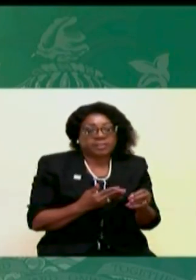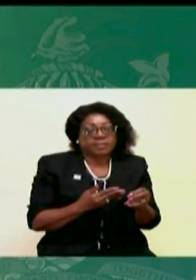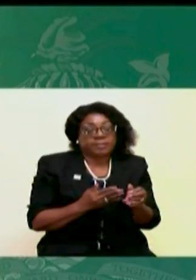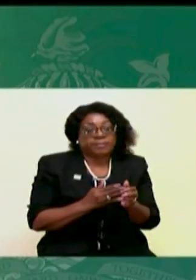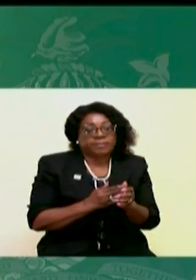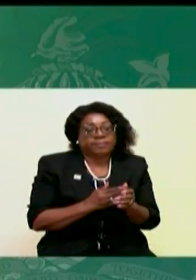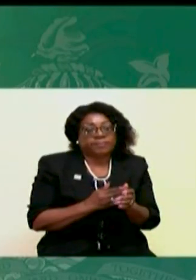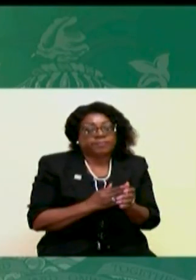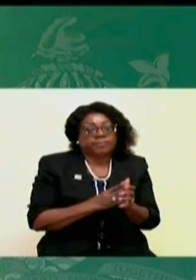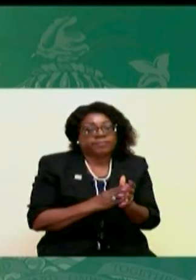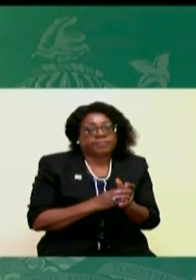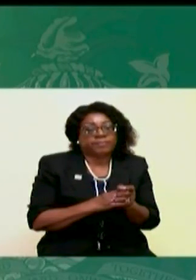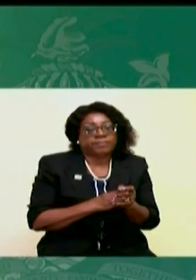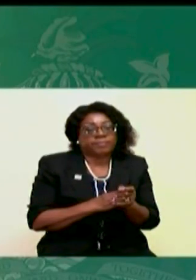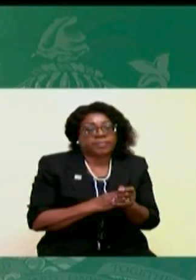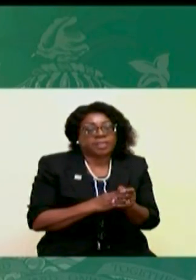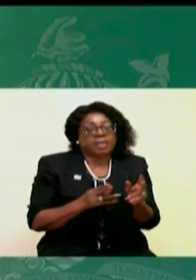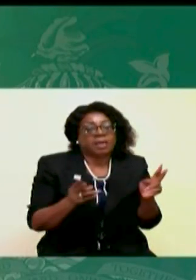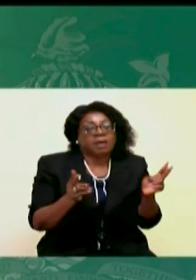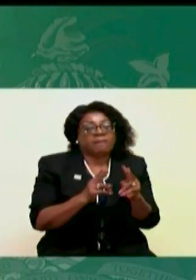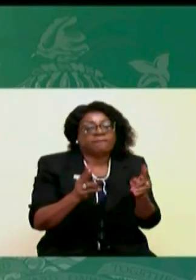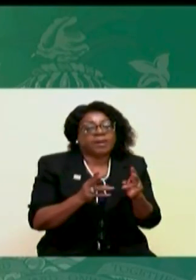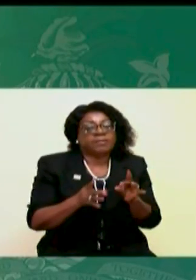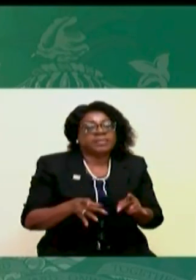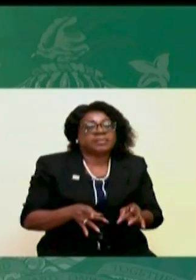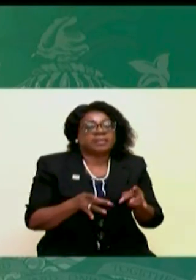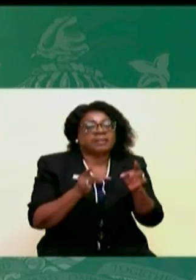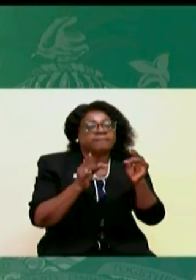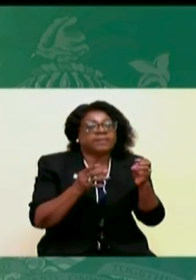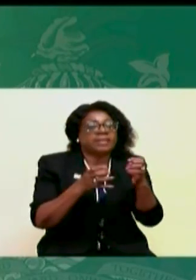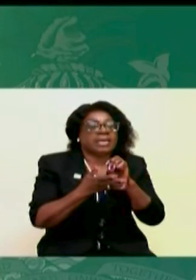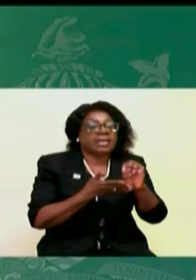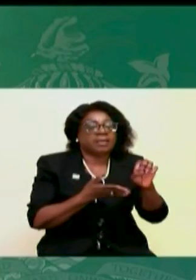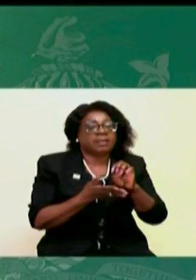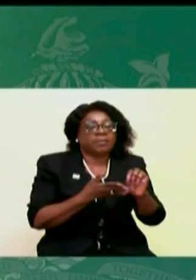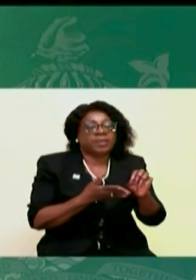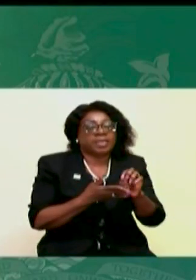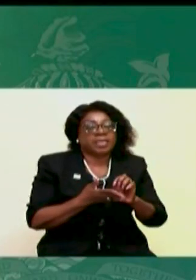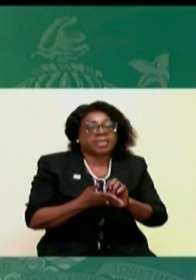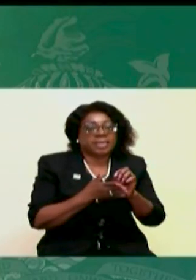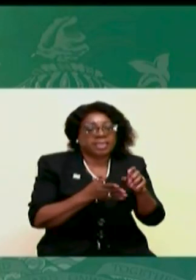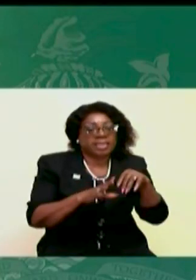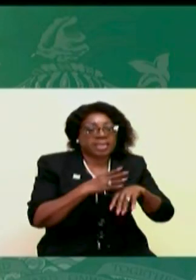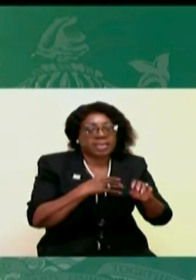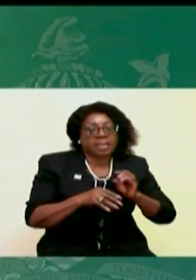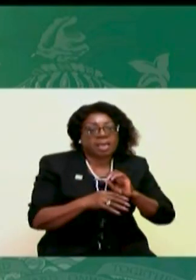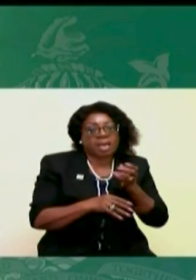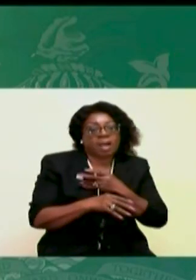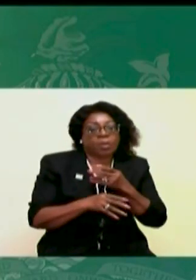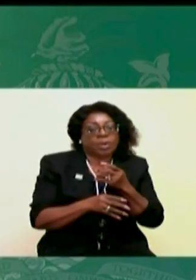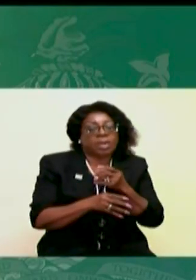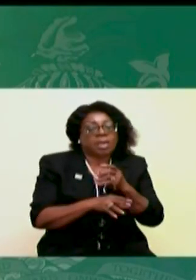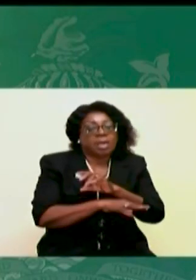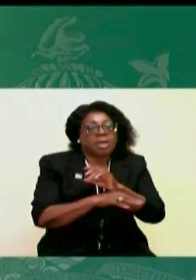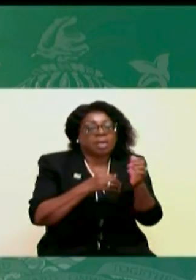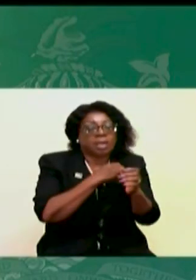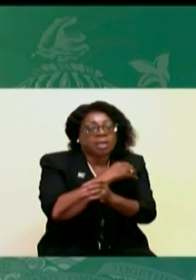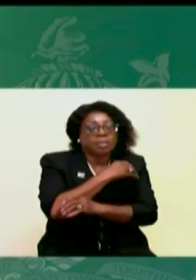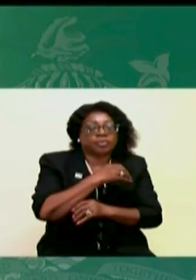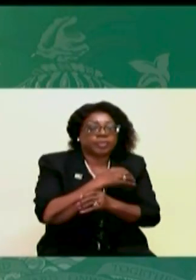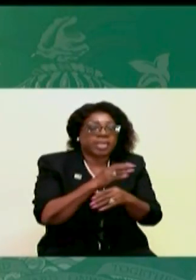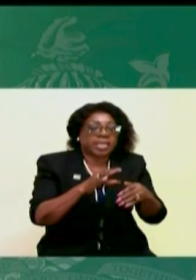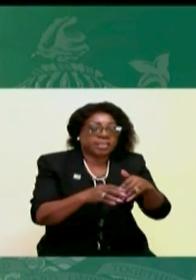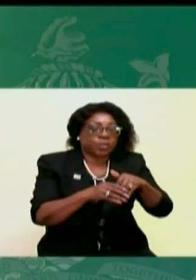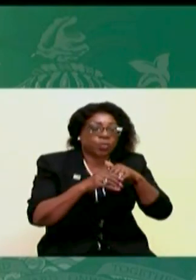Madam Speaker, a very significant economic indicator in our country is land ownership. In